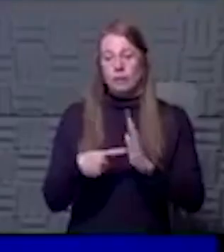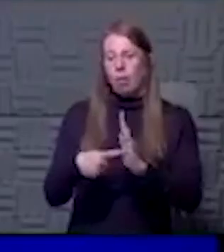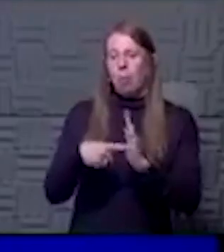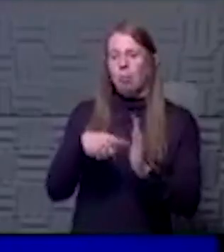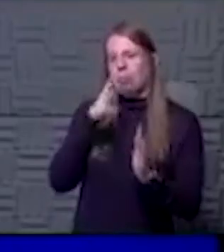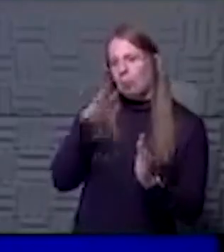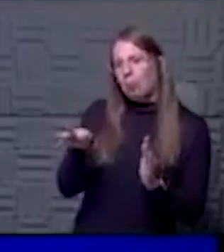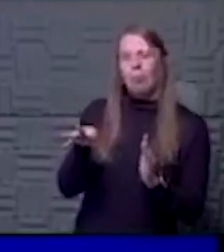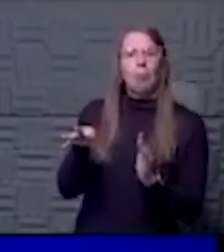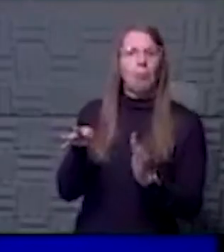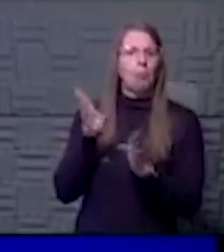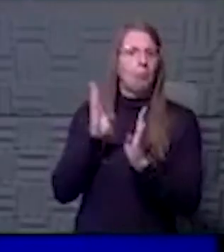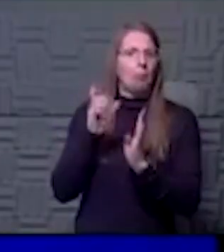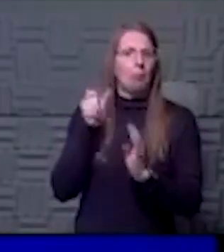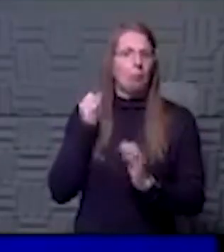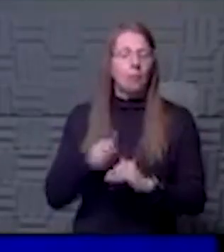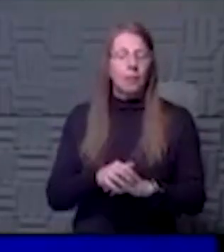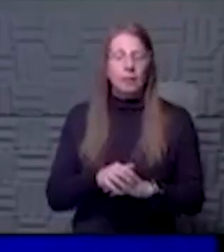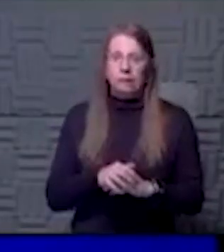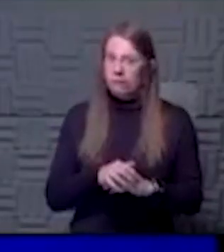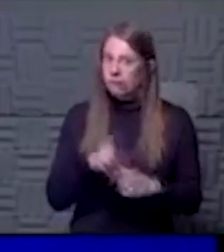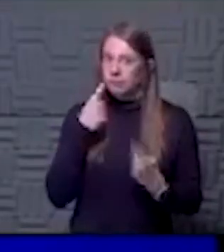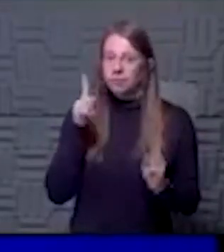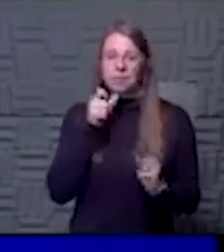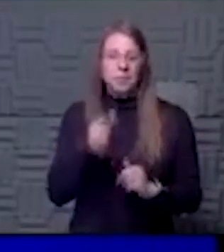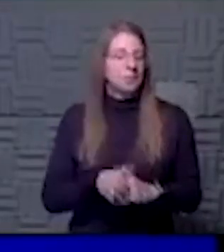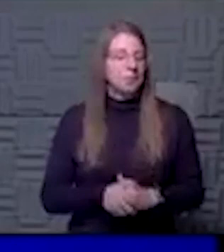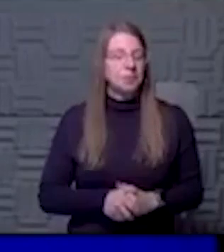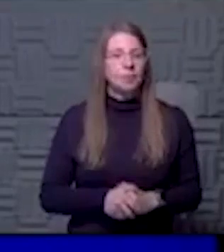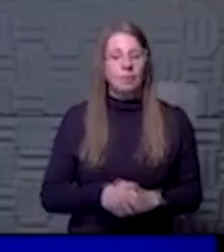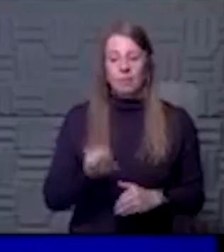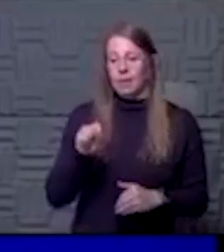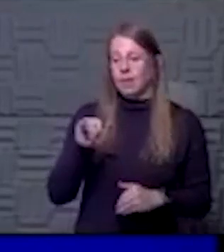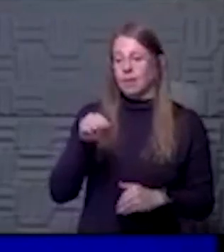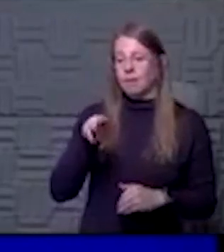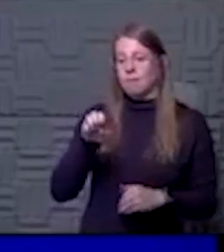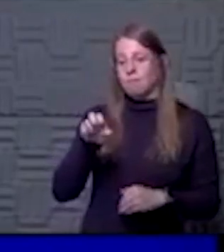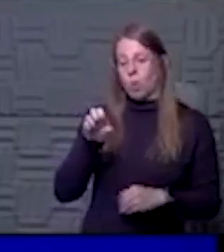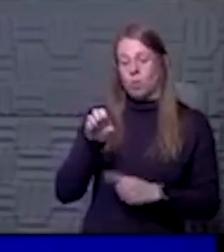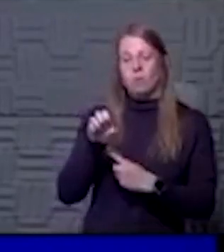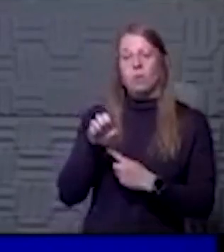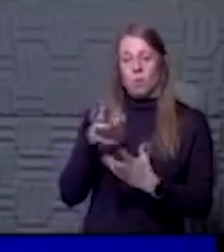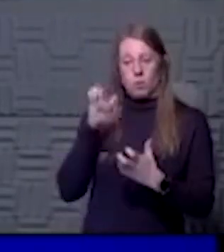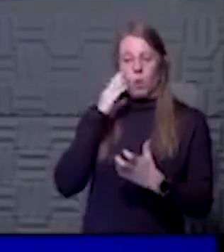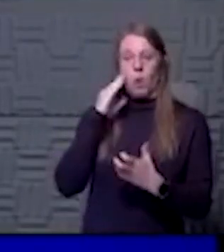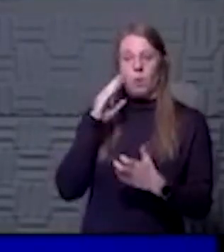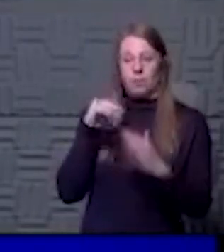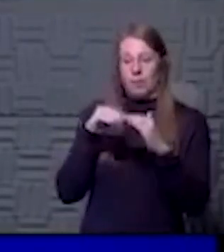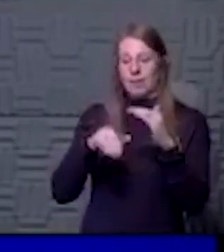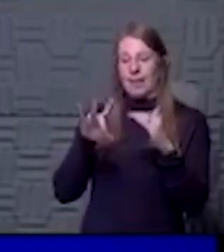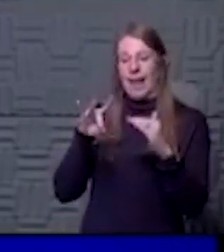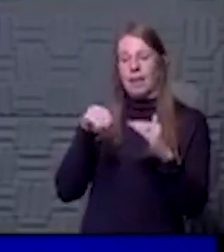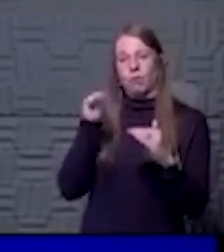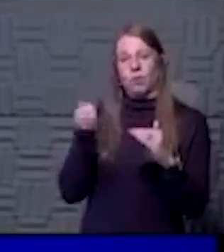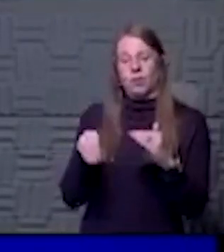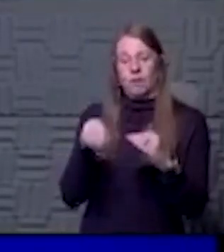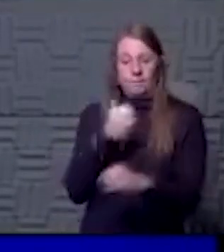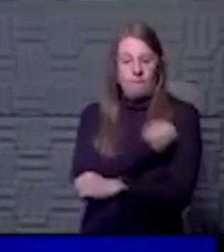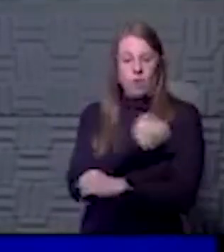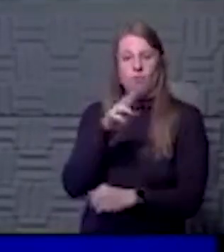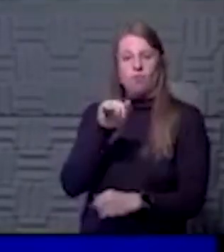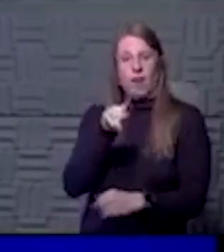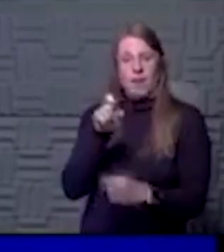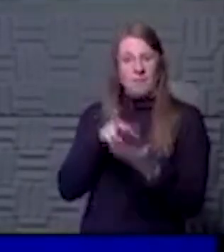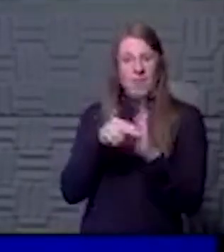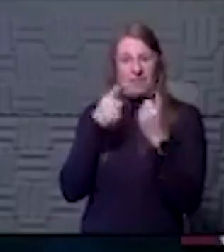pay attention to it probably hasn't worked very well. Simone wants to know if you get less than 80% vaccination rate, are you